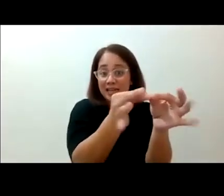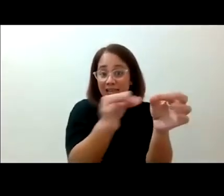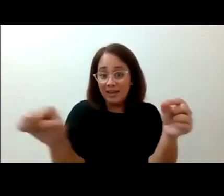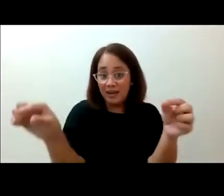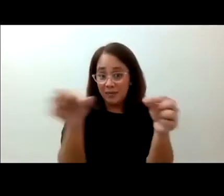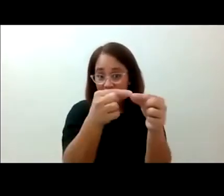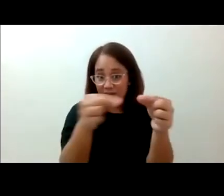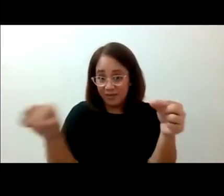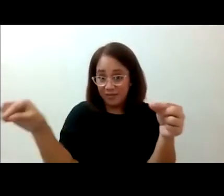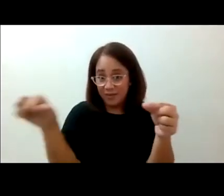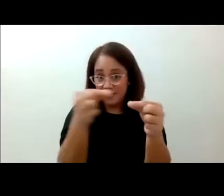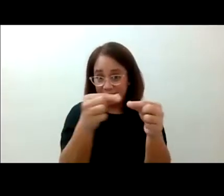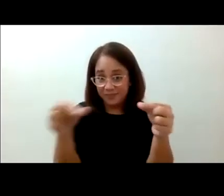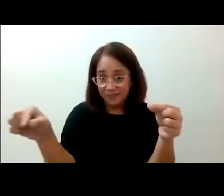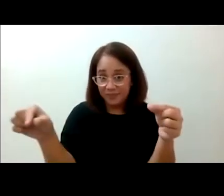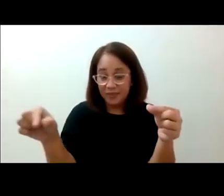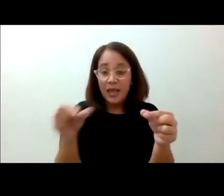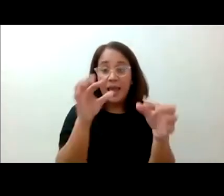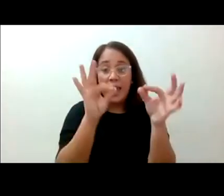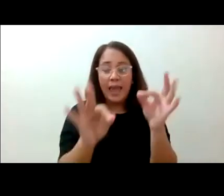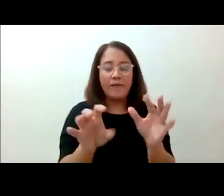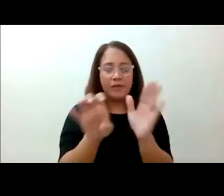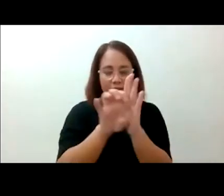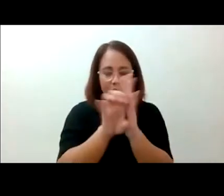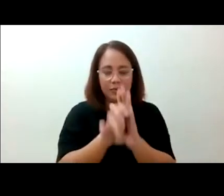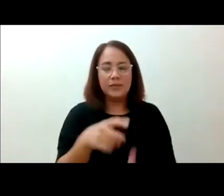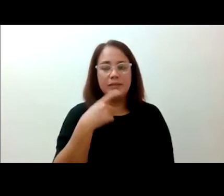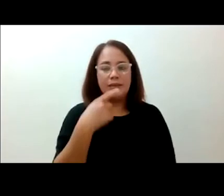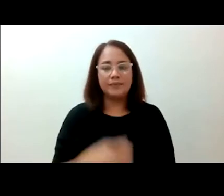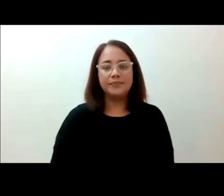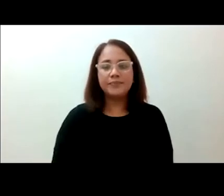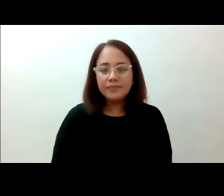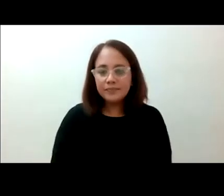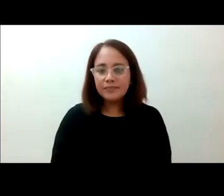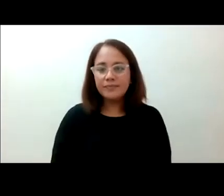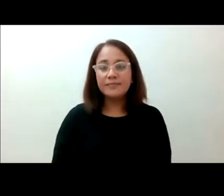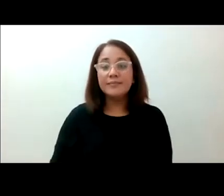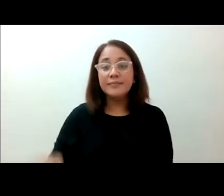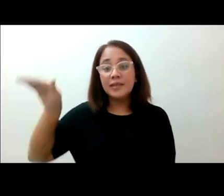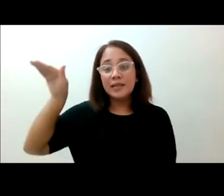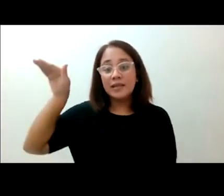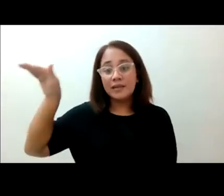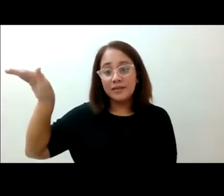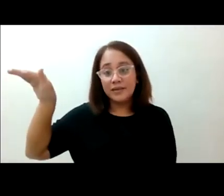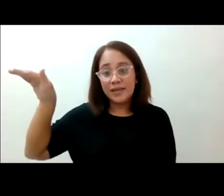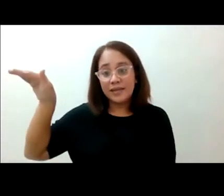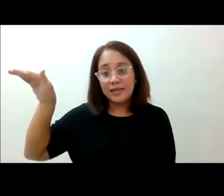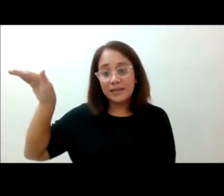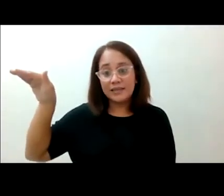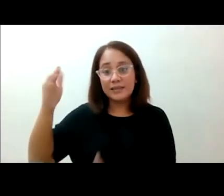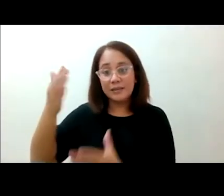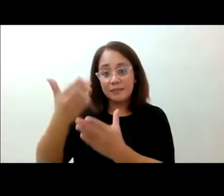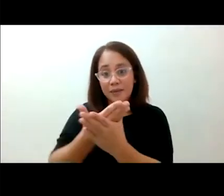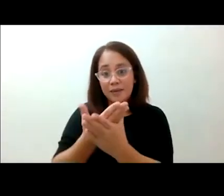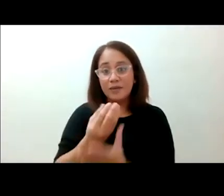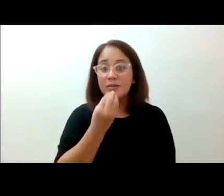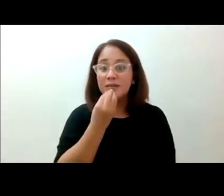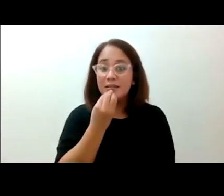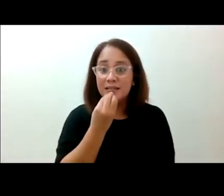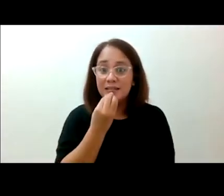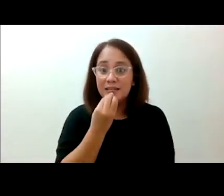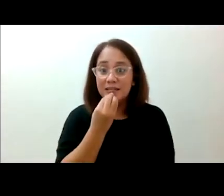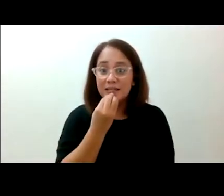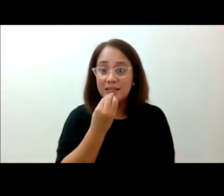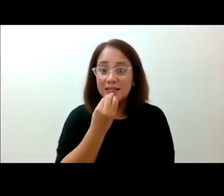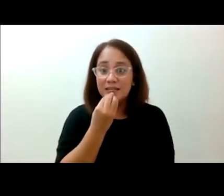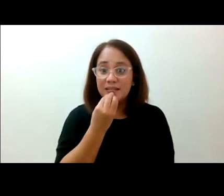if you say, for example, rents, mango, eat, or forgot the sign,